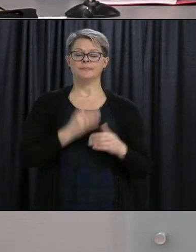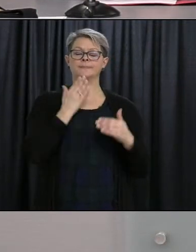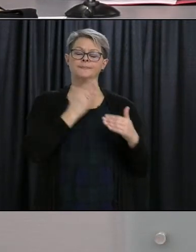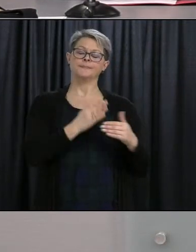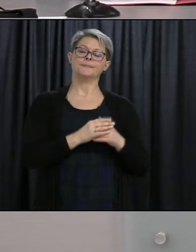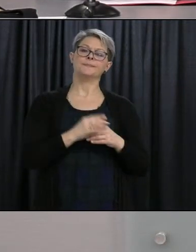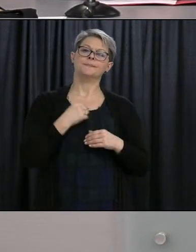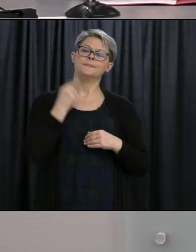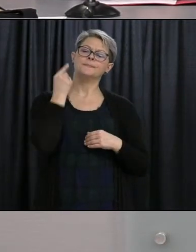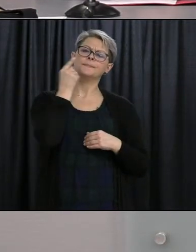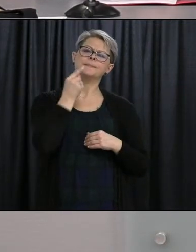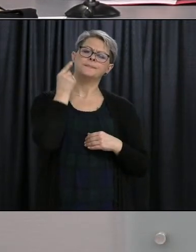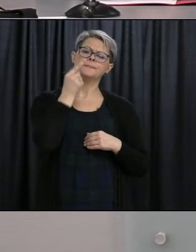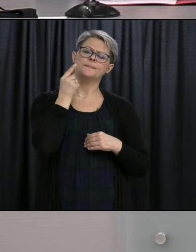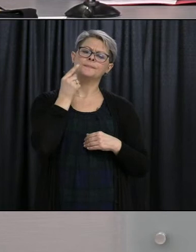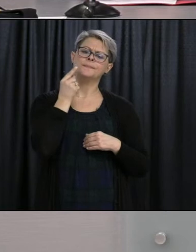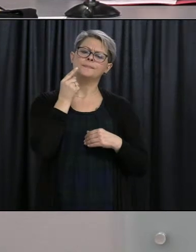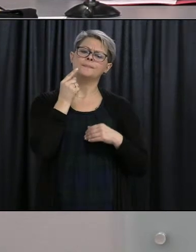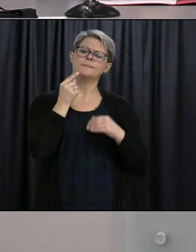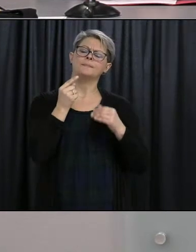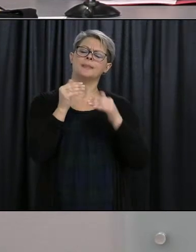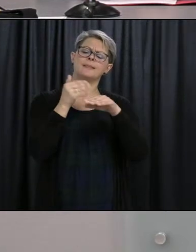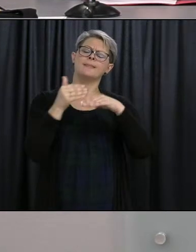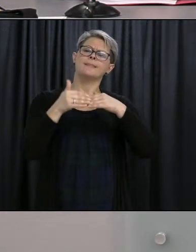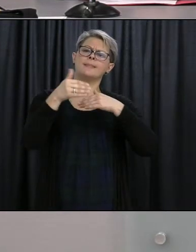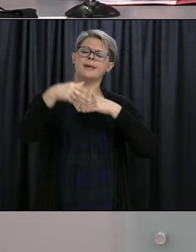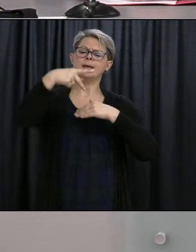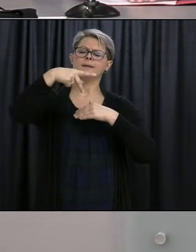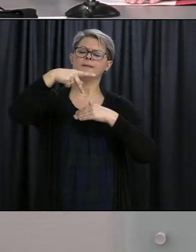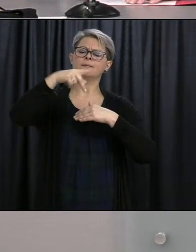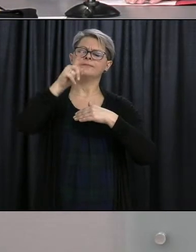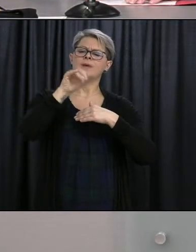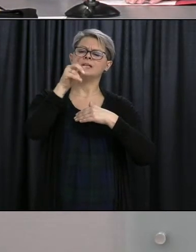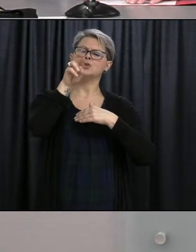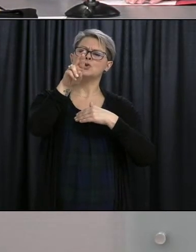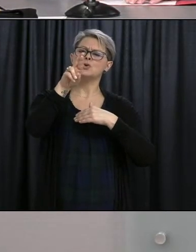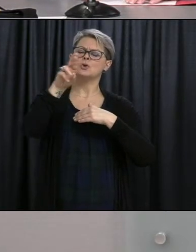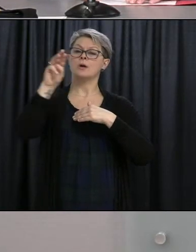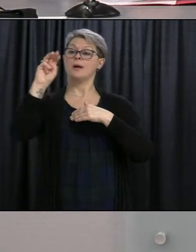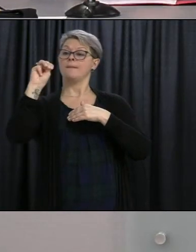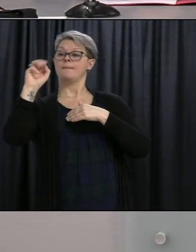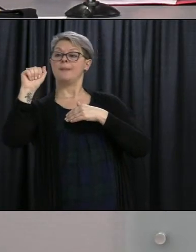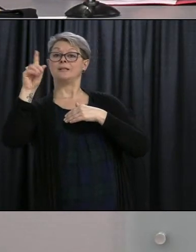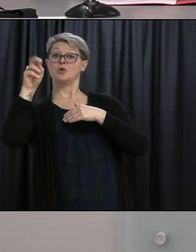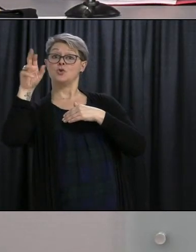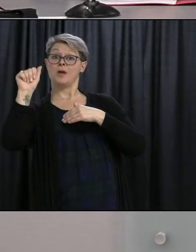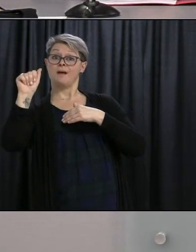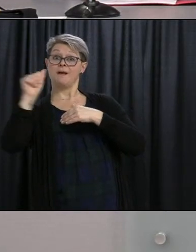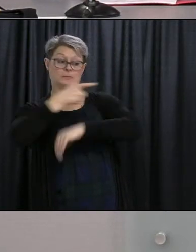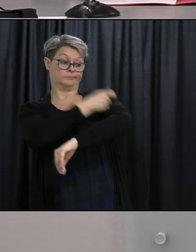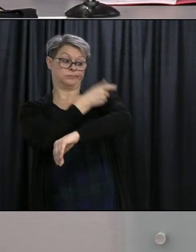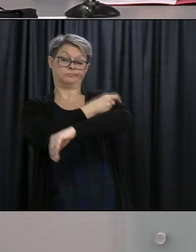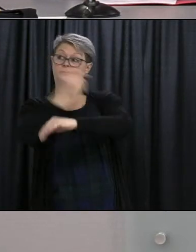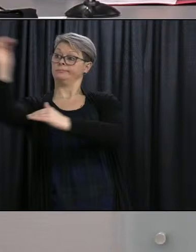wondering, when is the next expected shipment of either the Pfizer or Moderna vaccine, and to what amount?